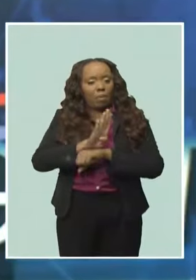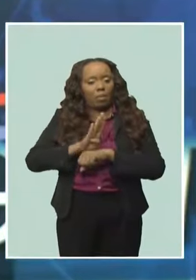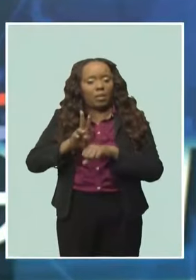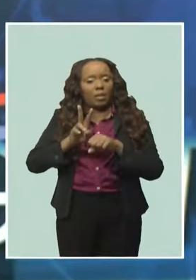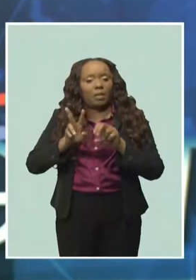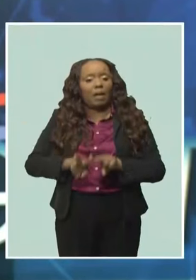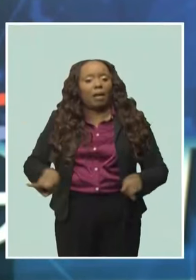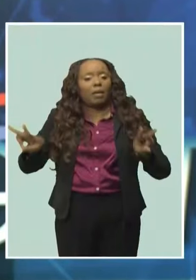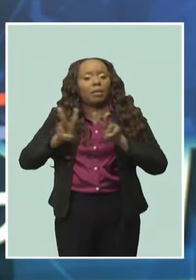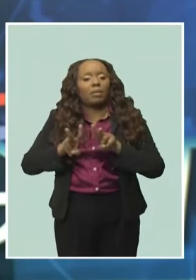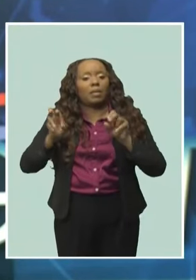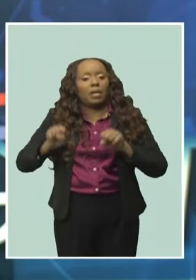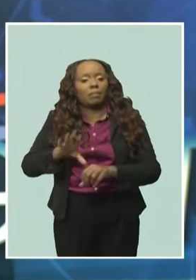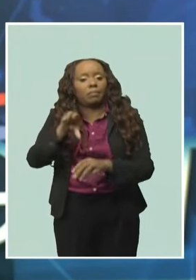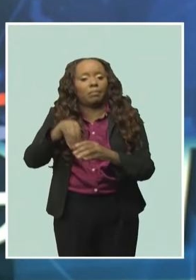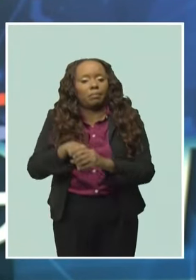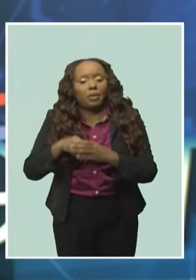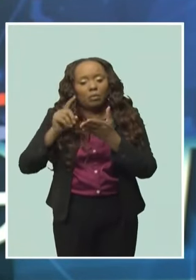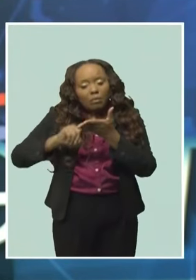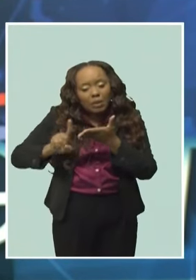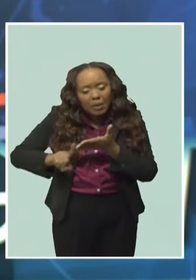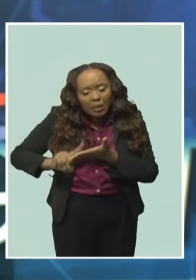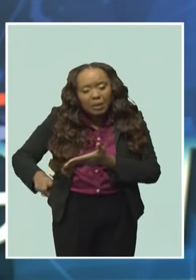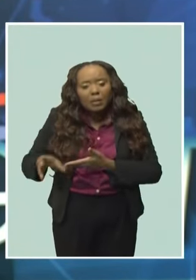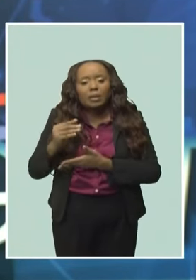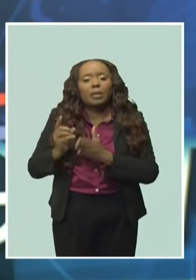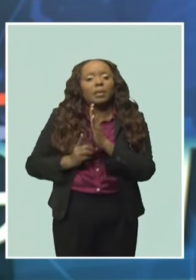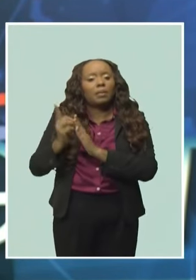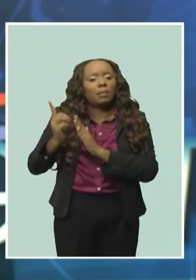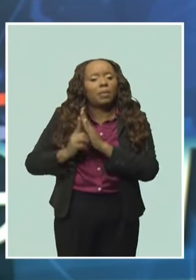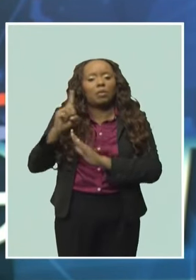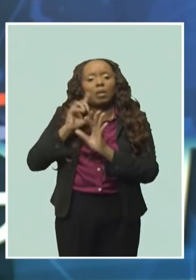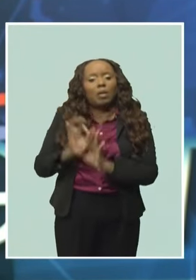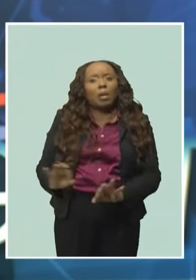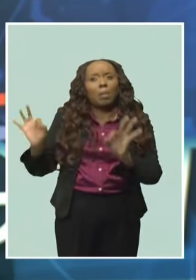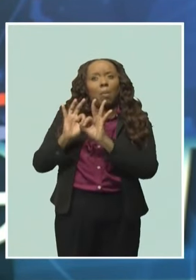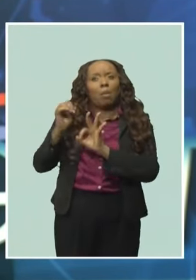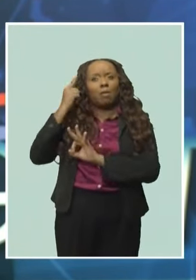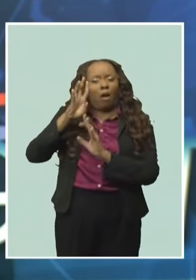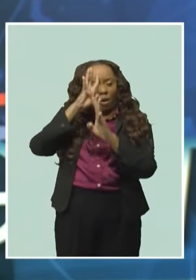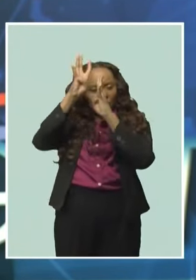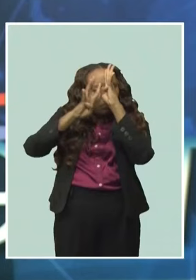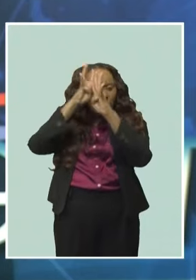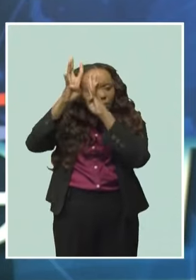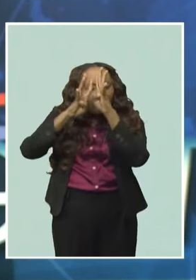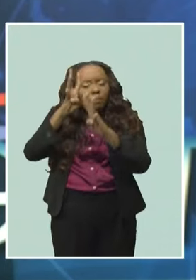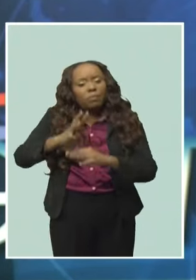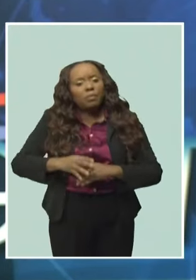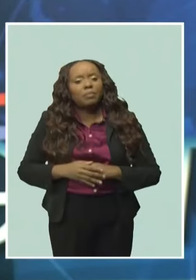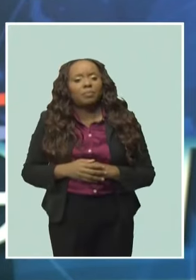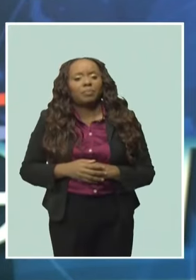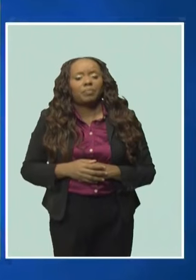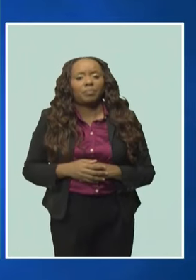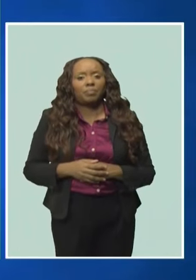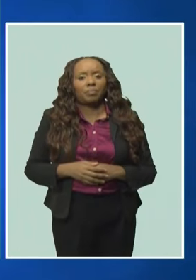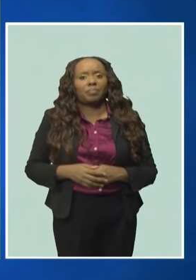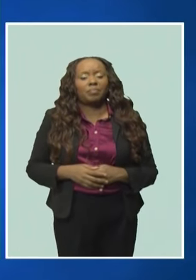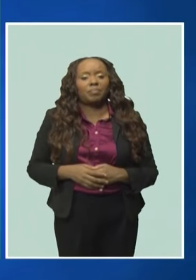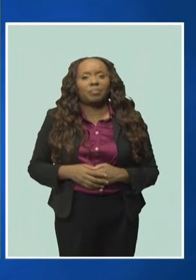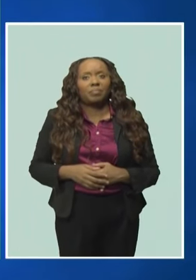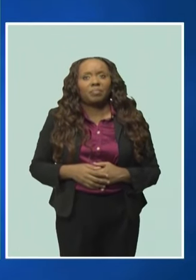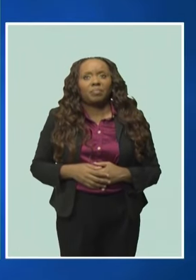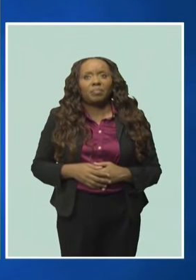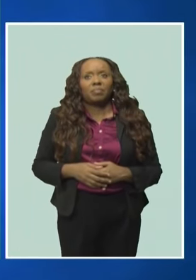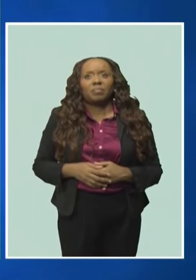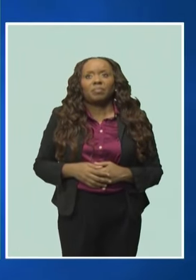can be integrated into research and development, which is a critical component of innovation. We have